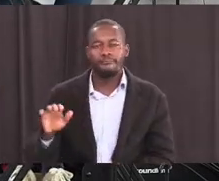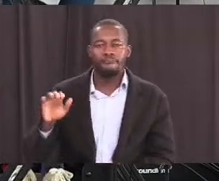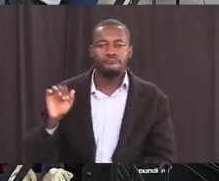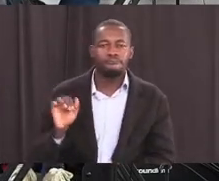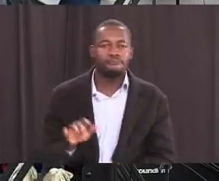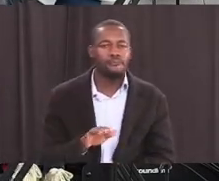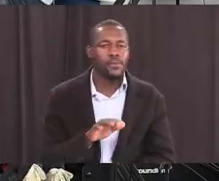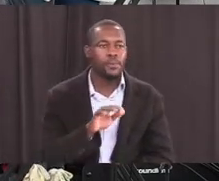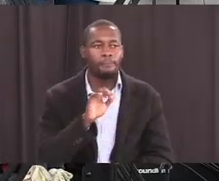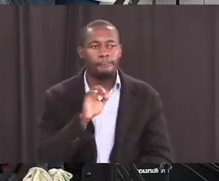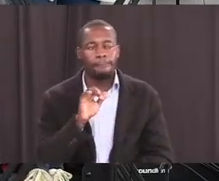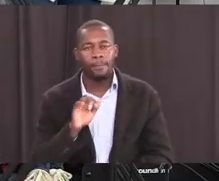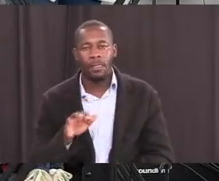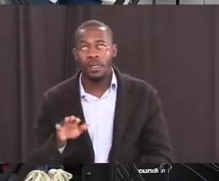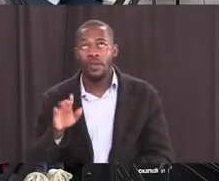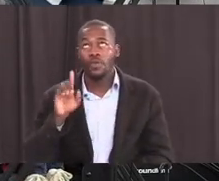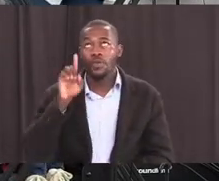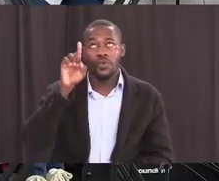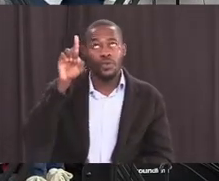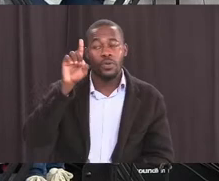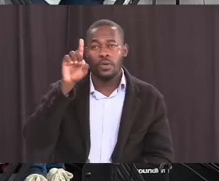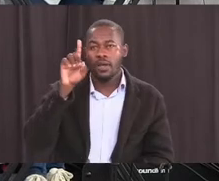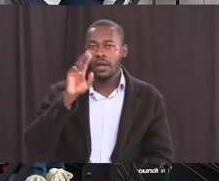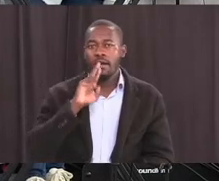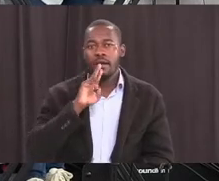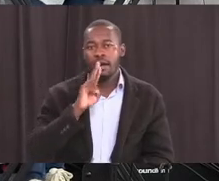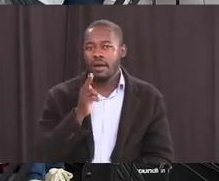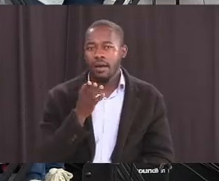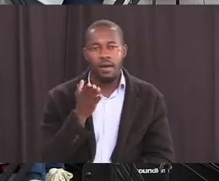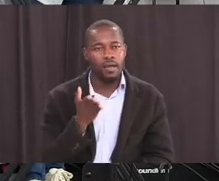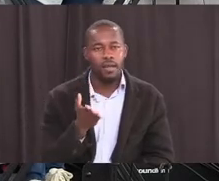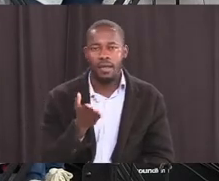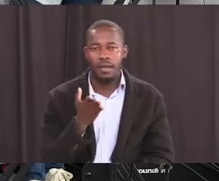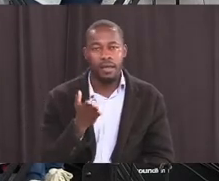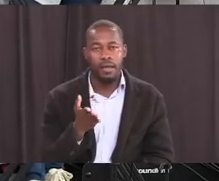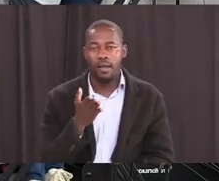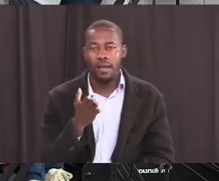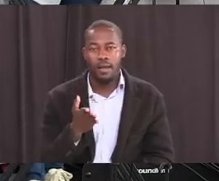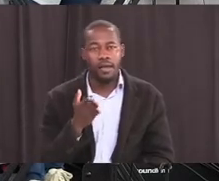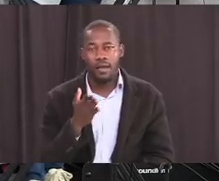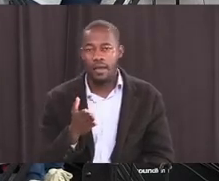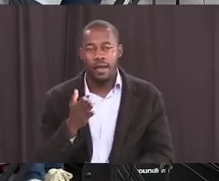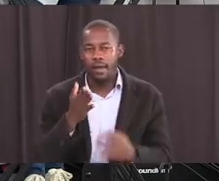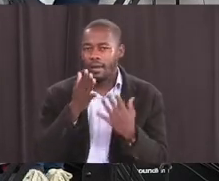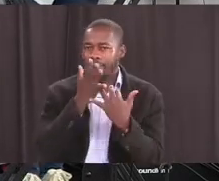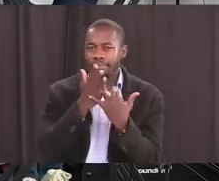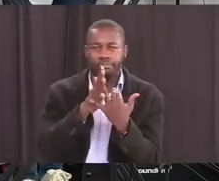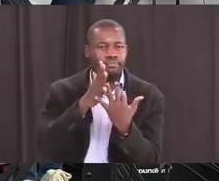You are here, moving in.